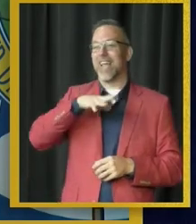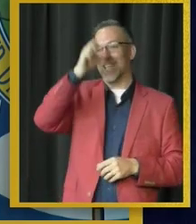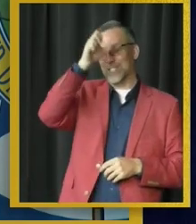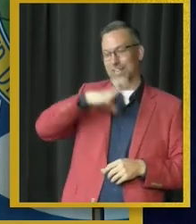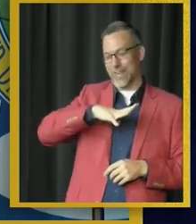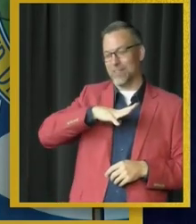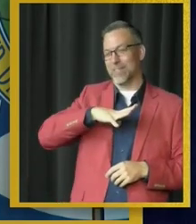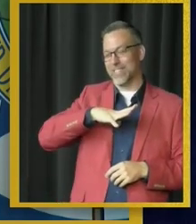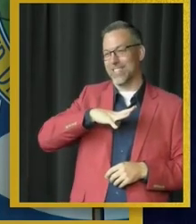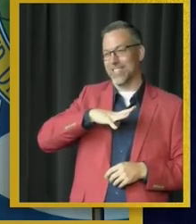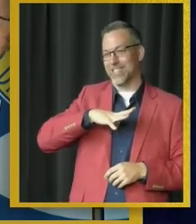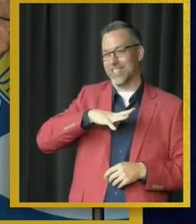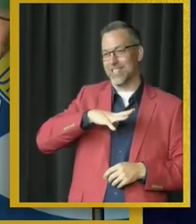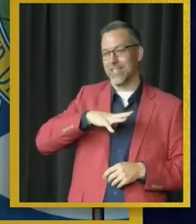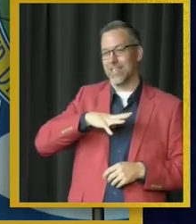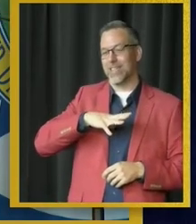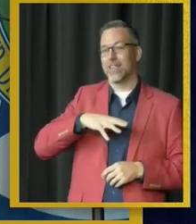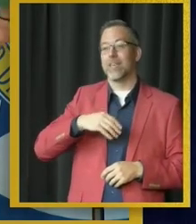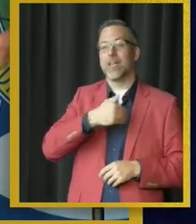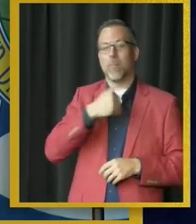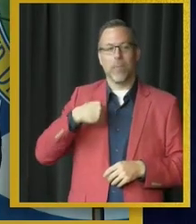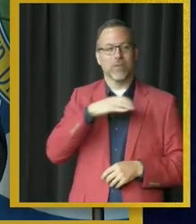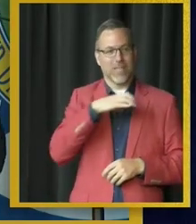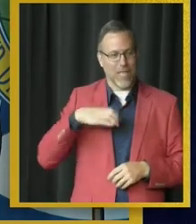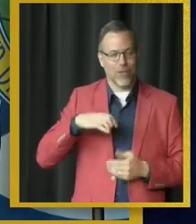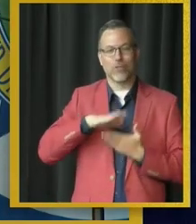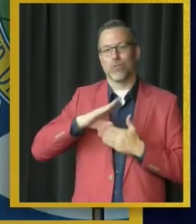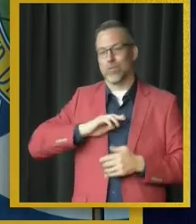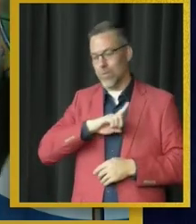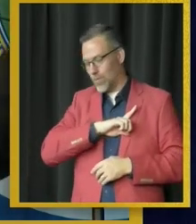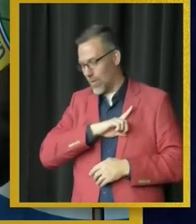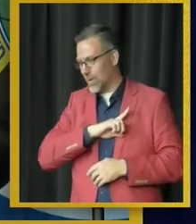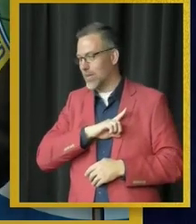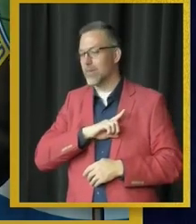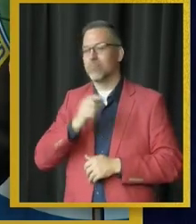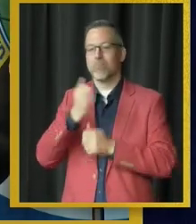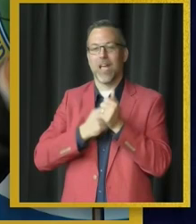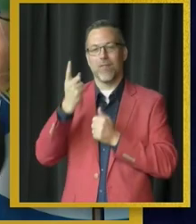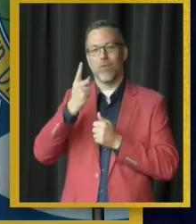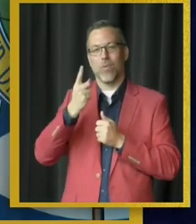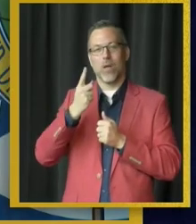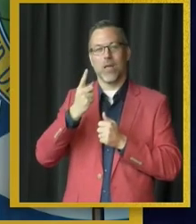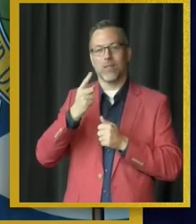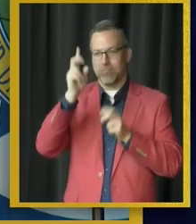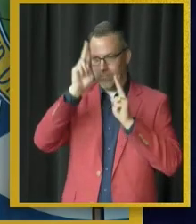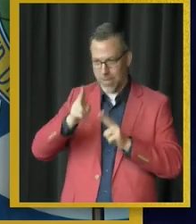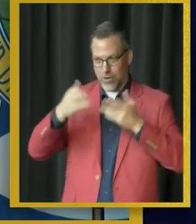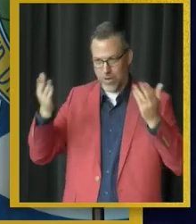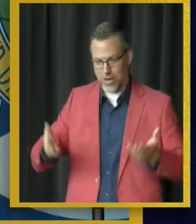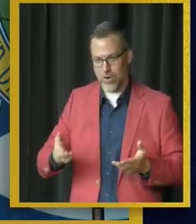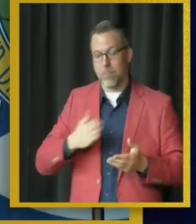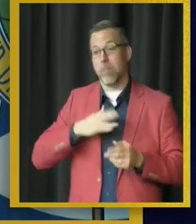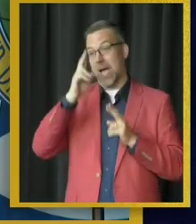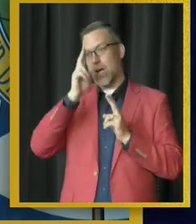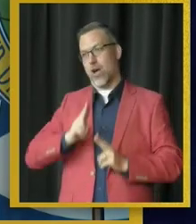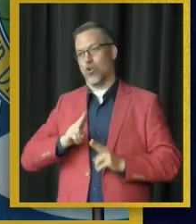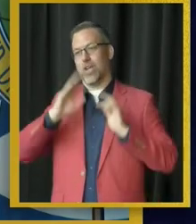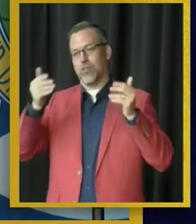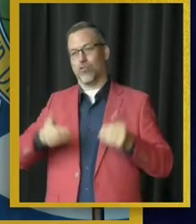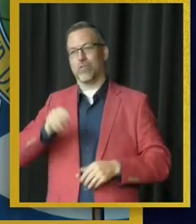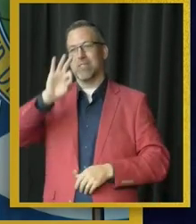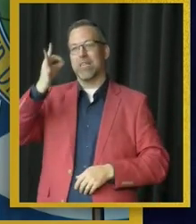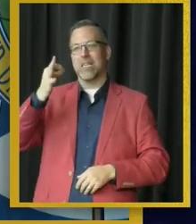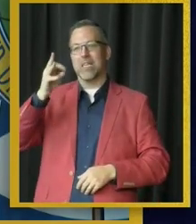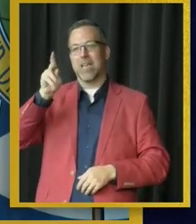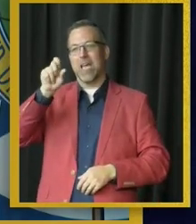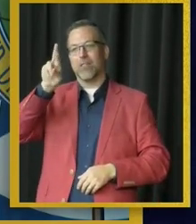gentlemen, members of the council, members of the school board, everyone is a distinguished guest. It is my great honor to introduce the ninth mayor